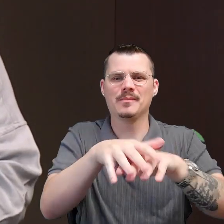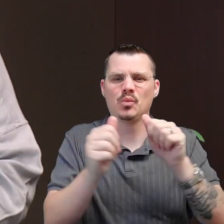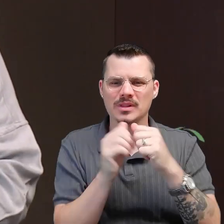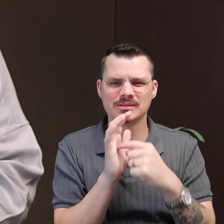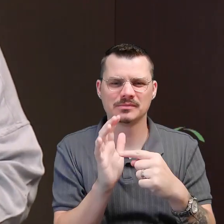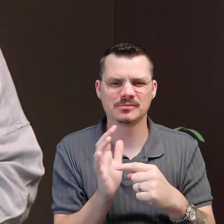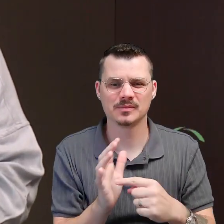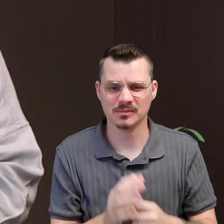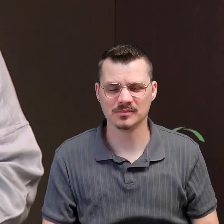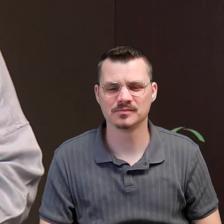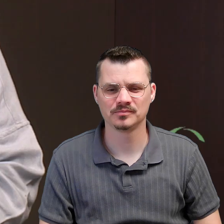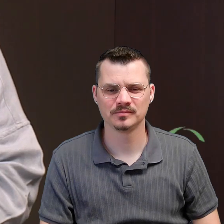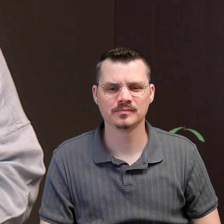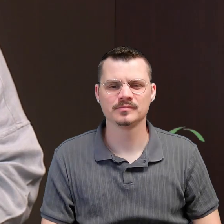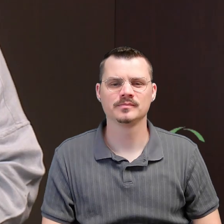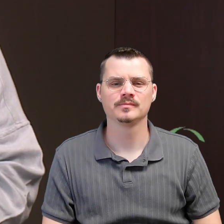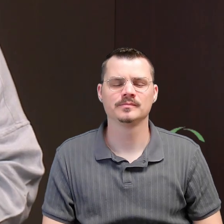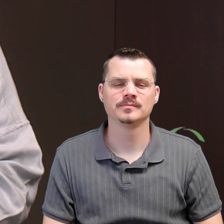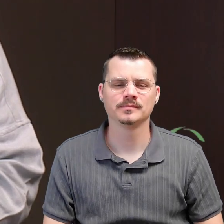apparent symptoms.